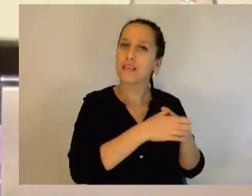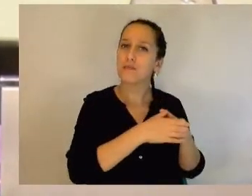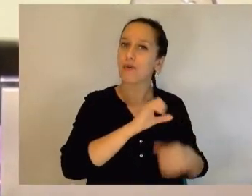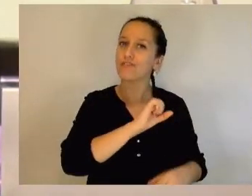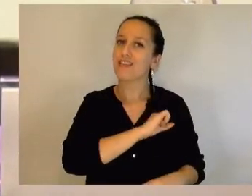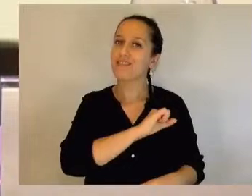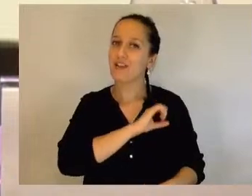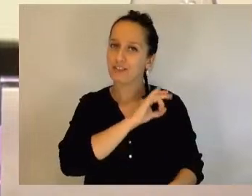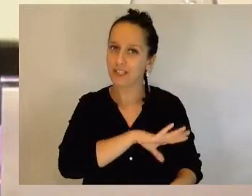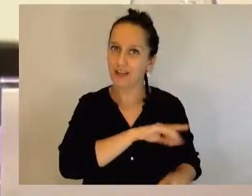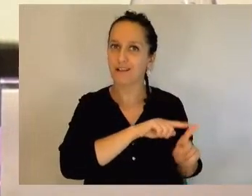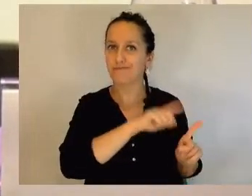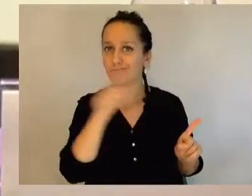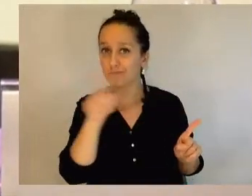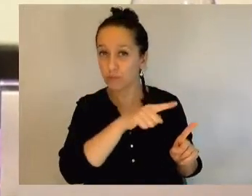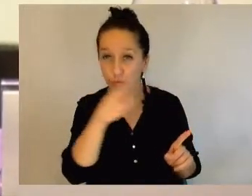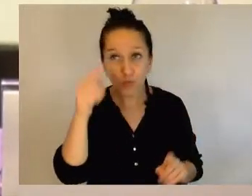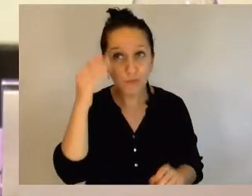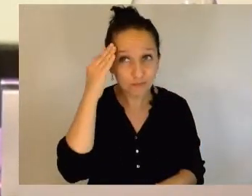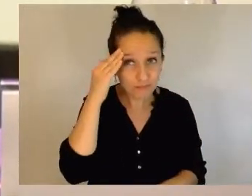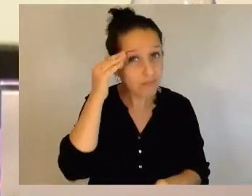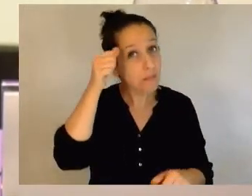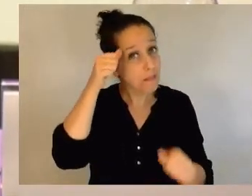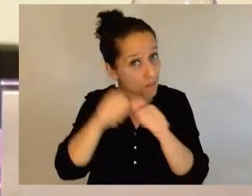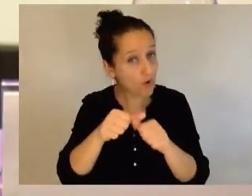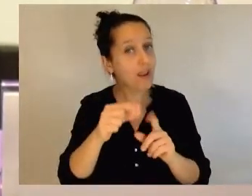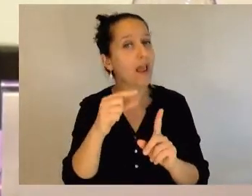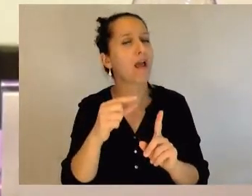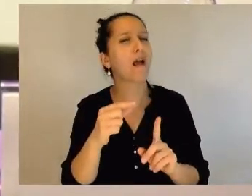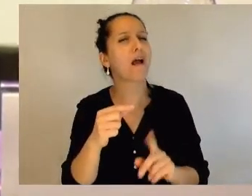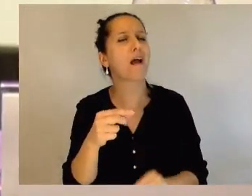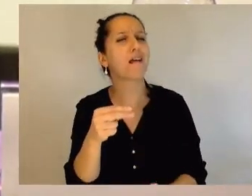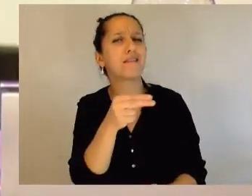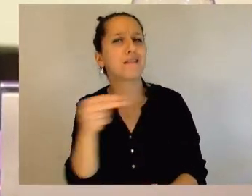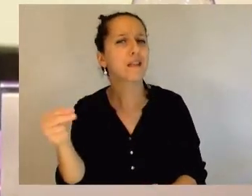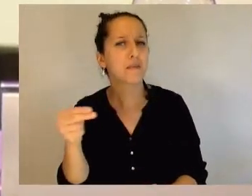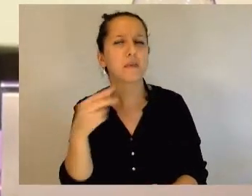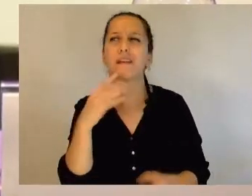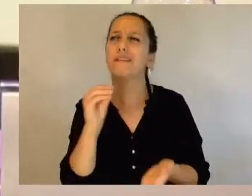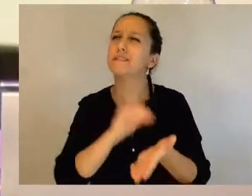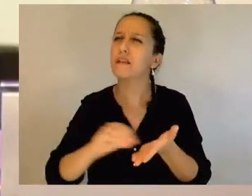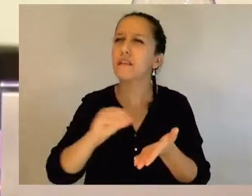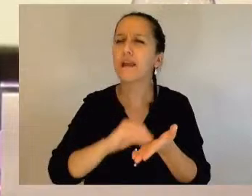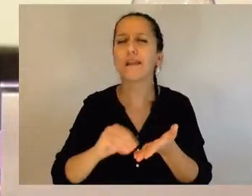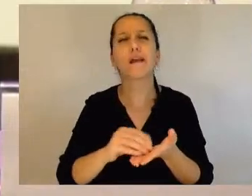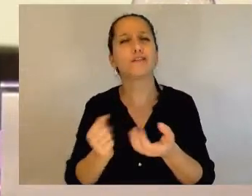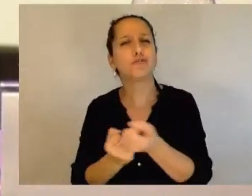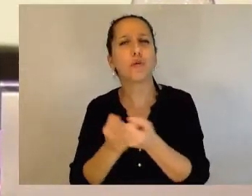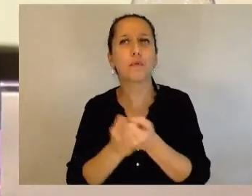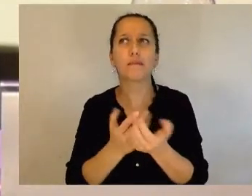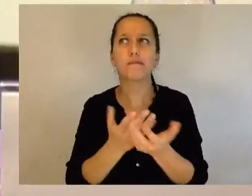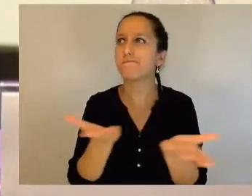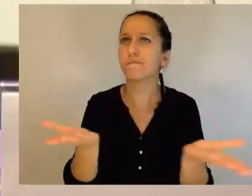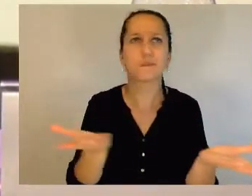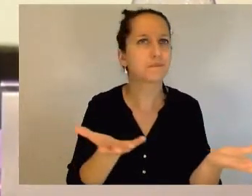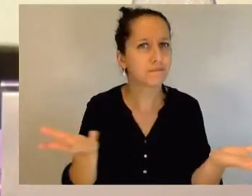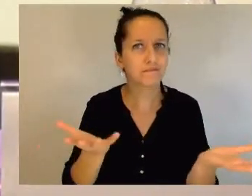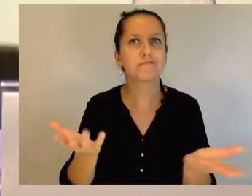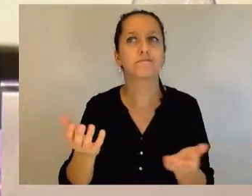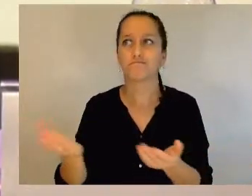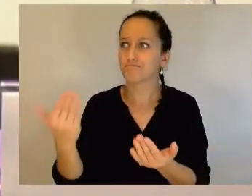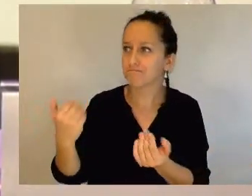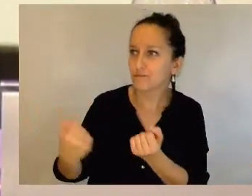names because they will be interacting with you in the work groups. So when we say that there's a technical secretariat that will